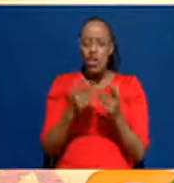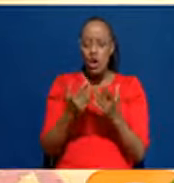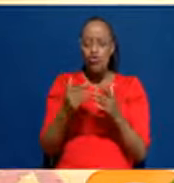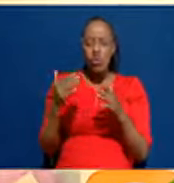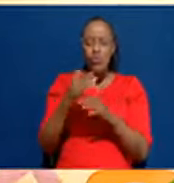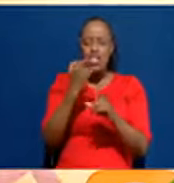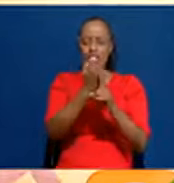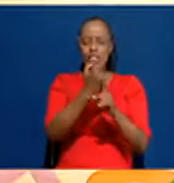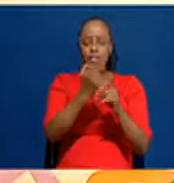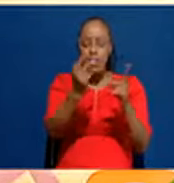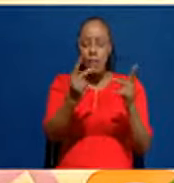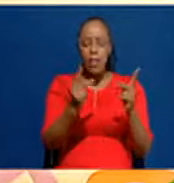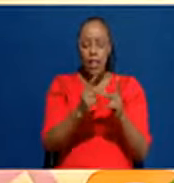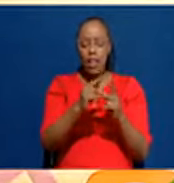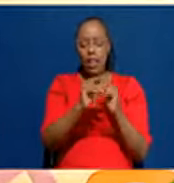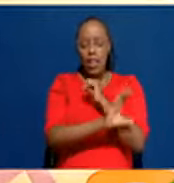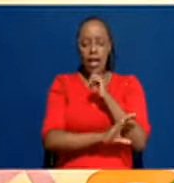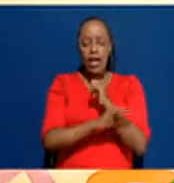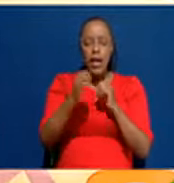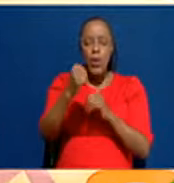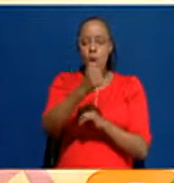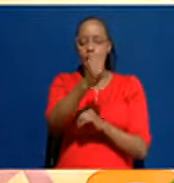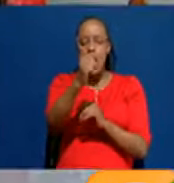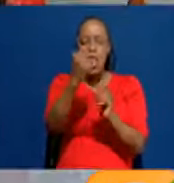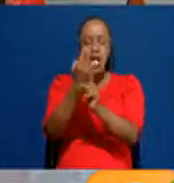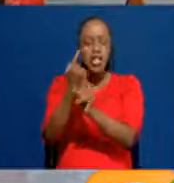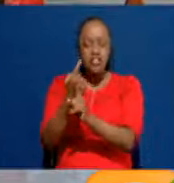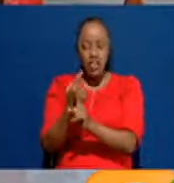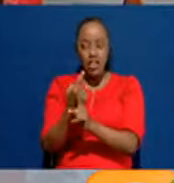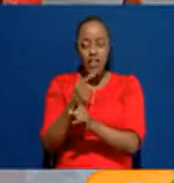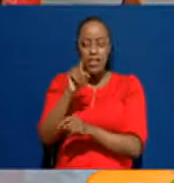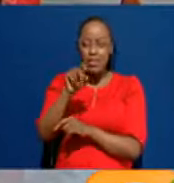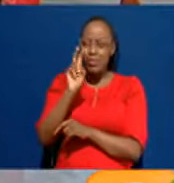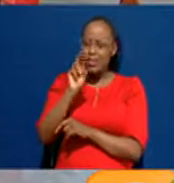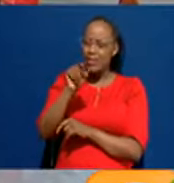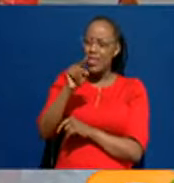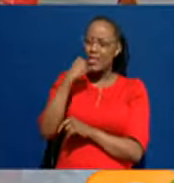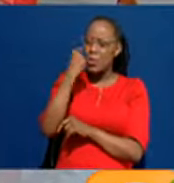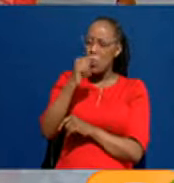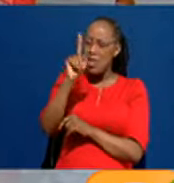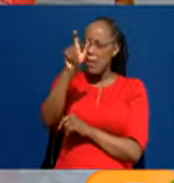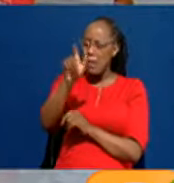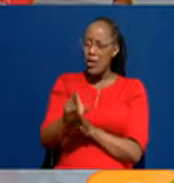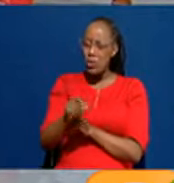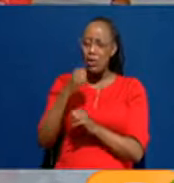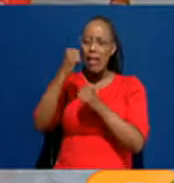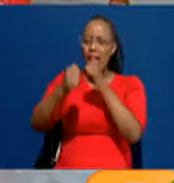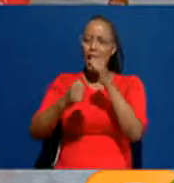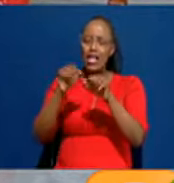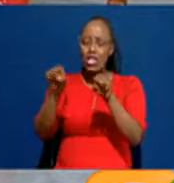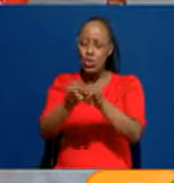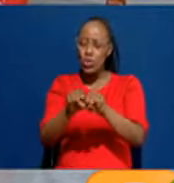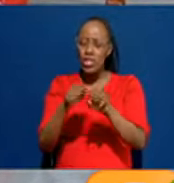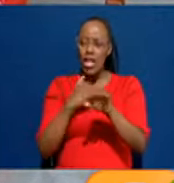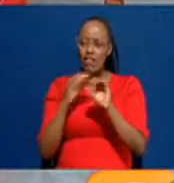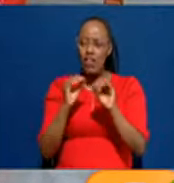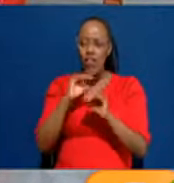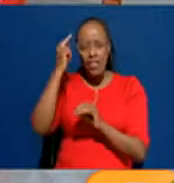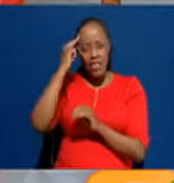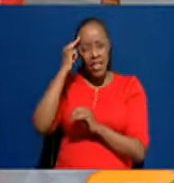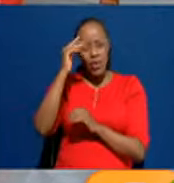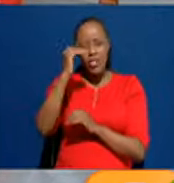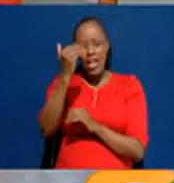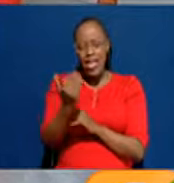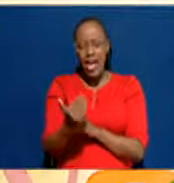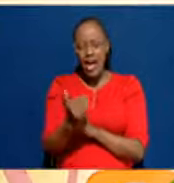Yeah, ilikuwa cross country. Yes. Did they? They must have looked at you and said, "Who is this person running without shoes?" I think I was the smallest